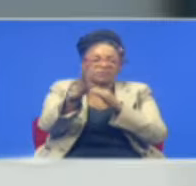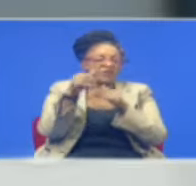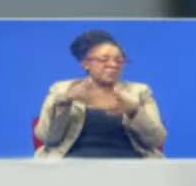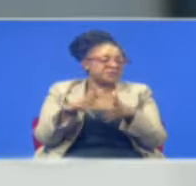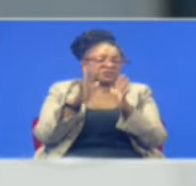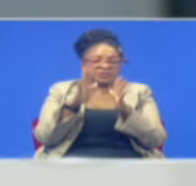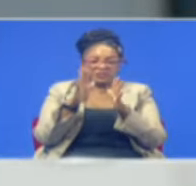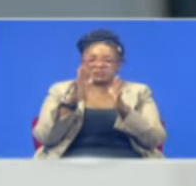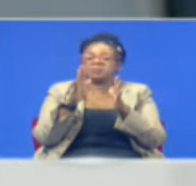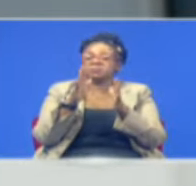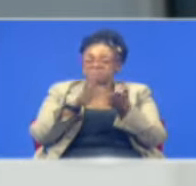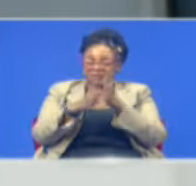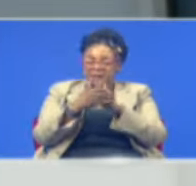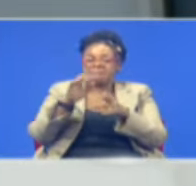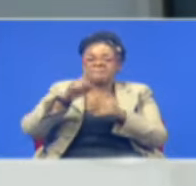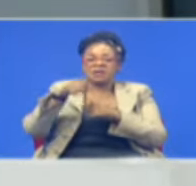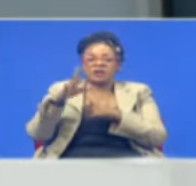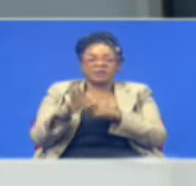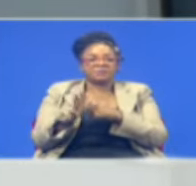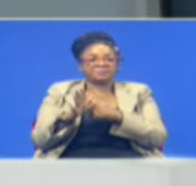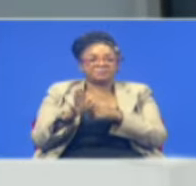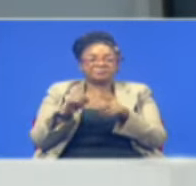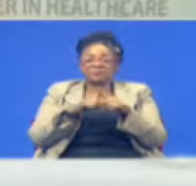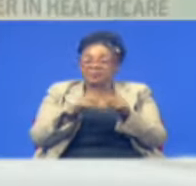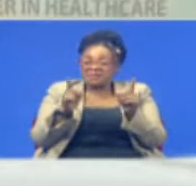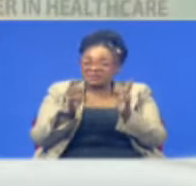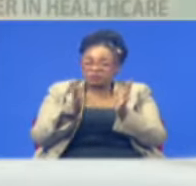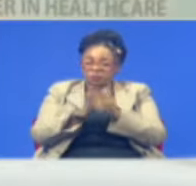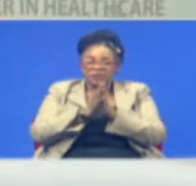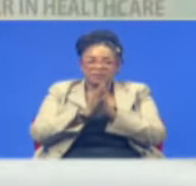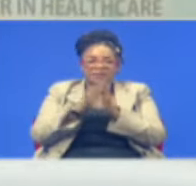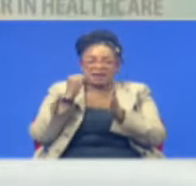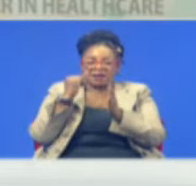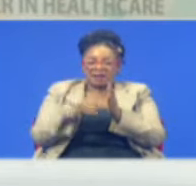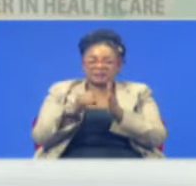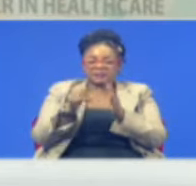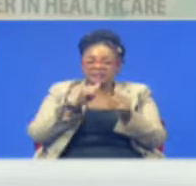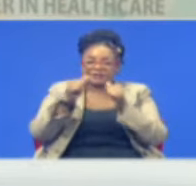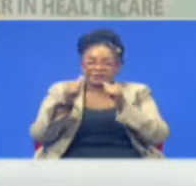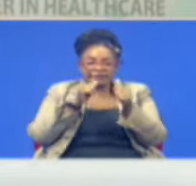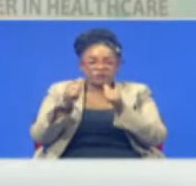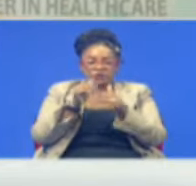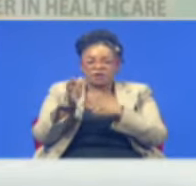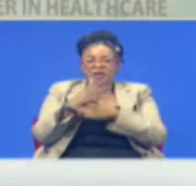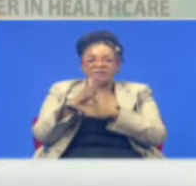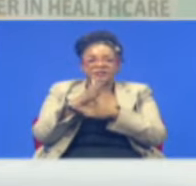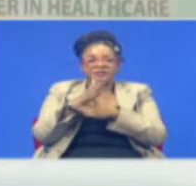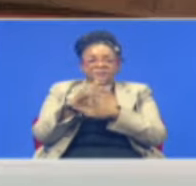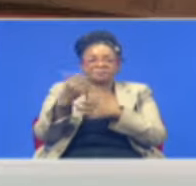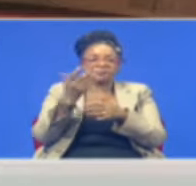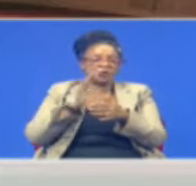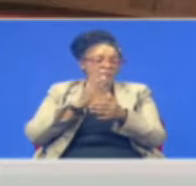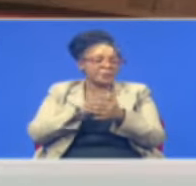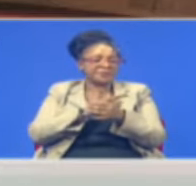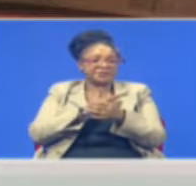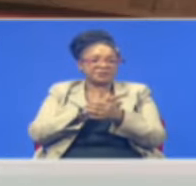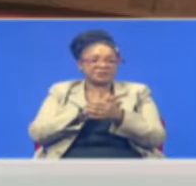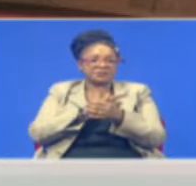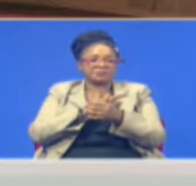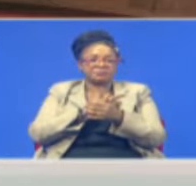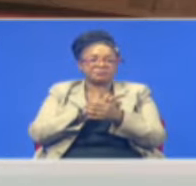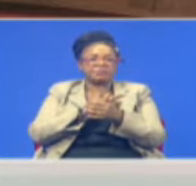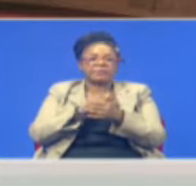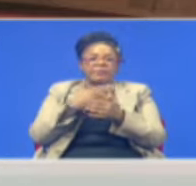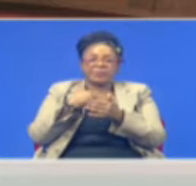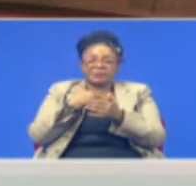emerge multimillionaires. But with its last set of interviews on Thursday, the committee readied to reel in a